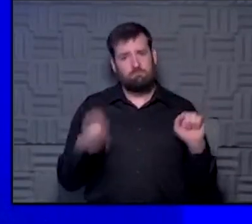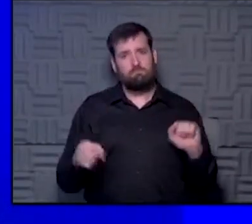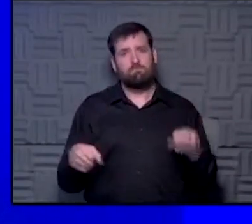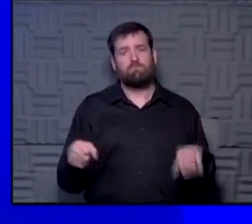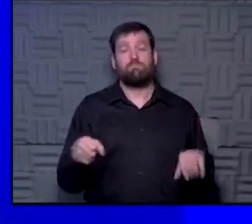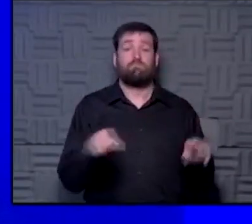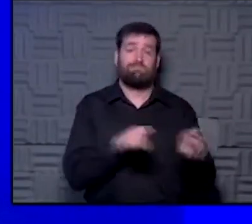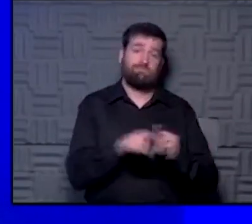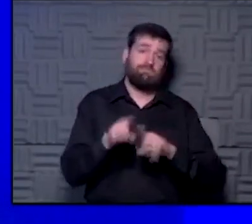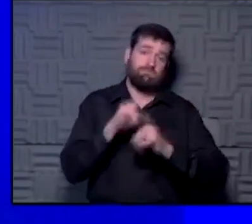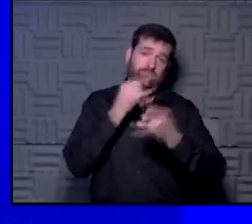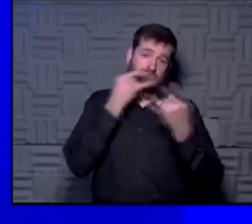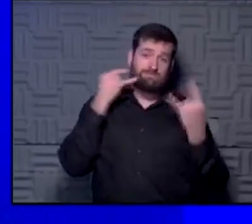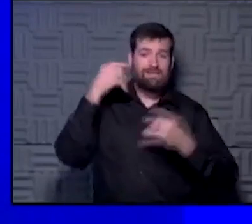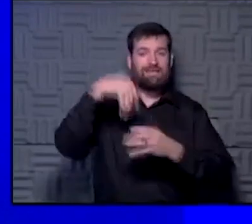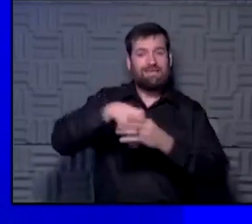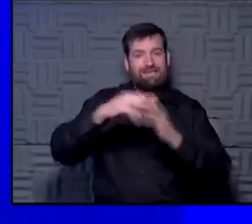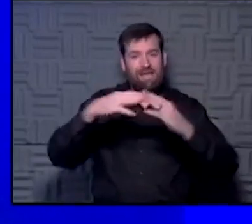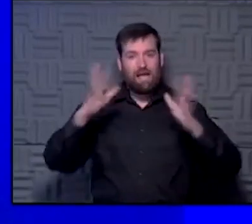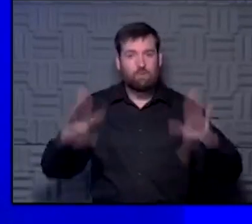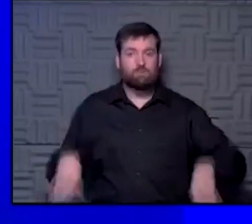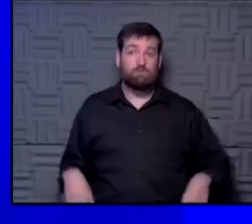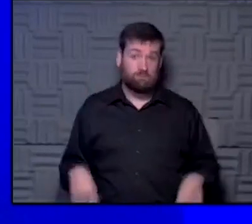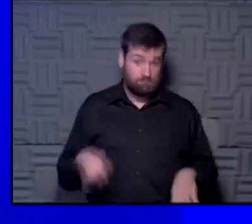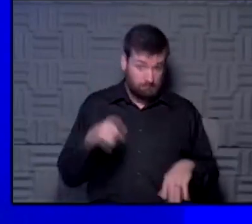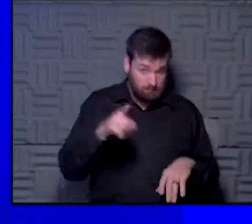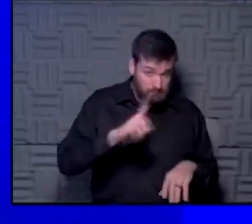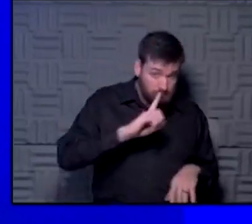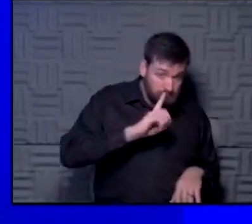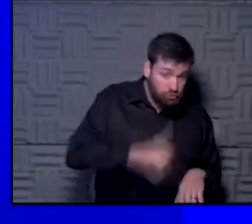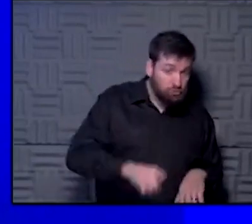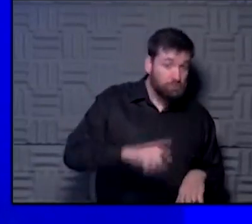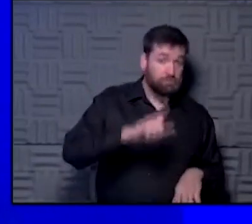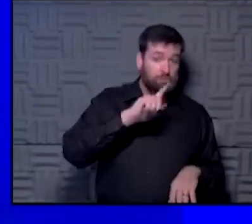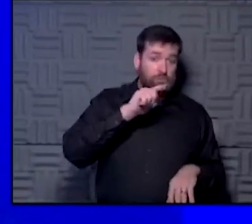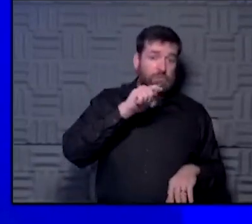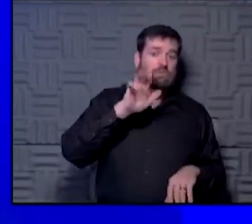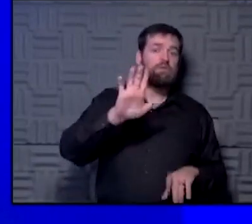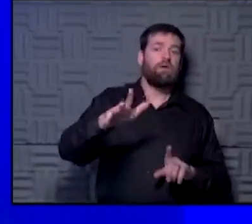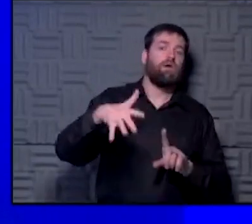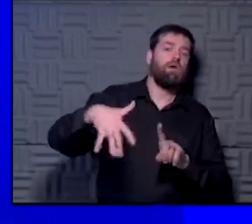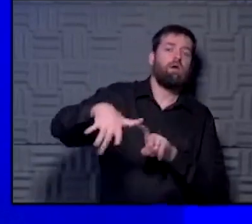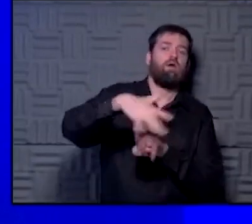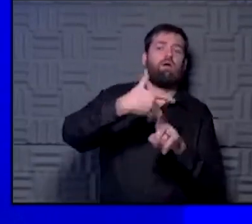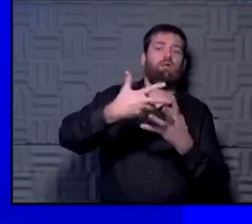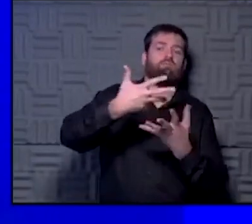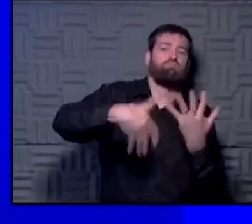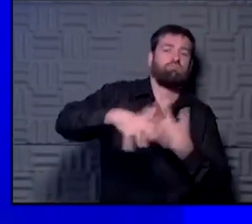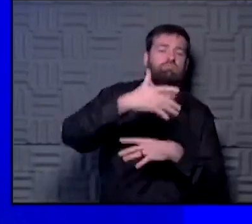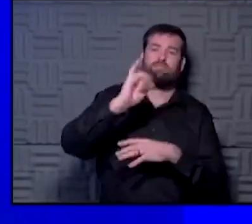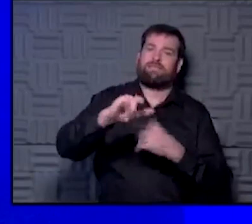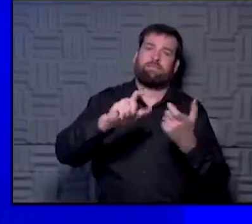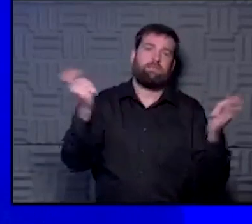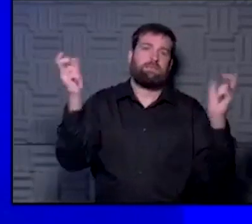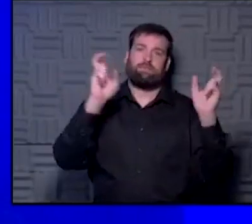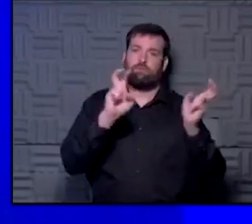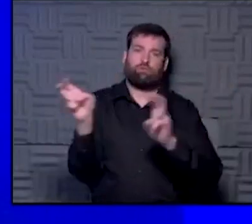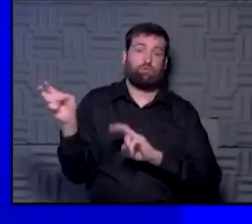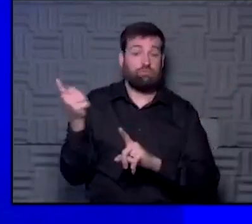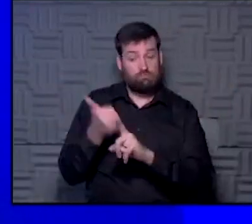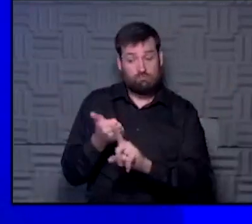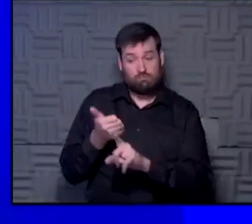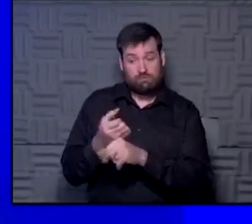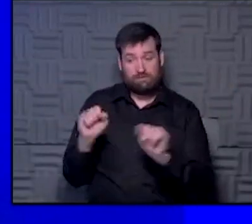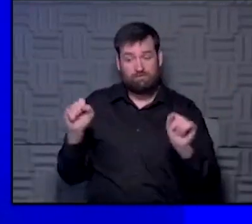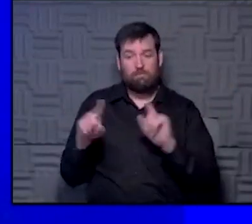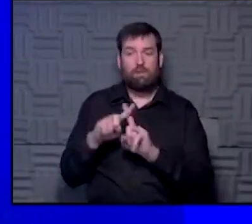also, wearing the mask in the household, because are you sure who is in their bubble? That is the biggest issue. They may be safe, but you